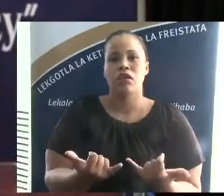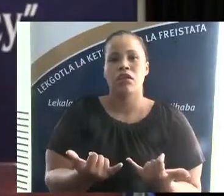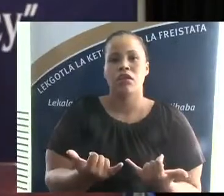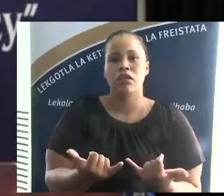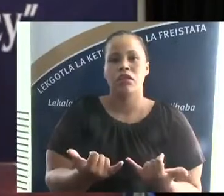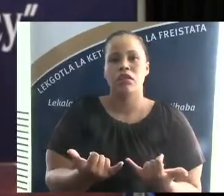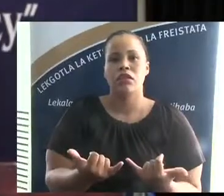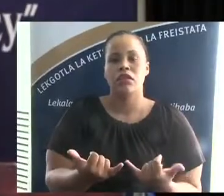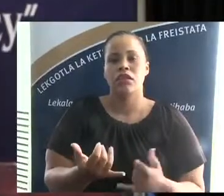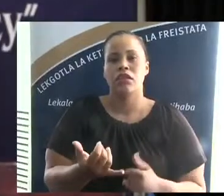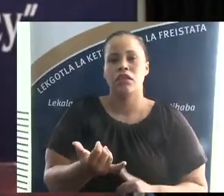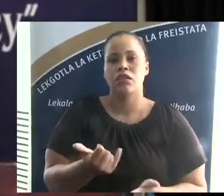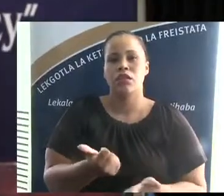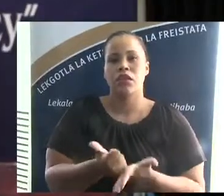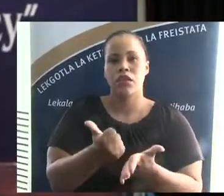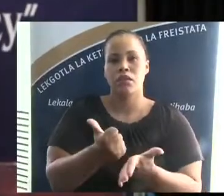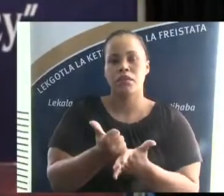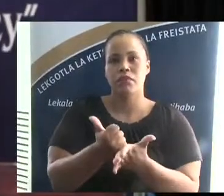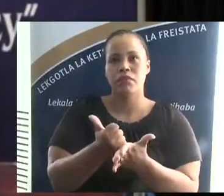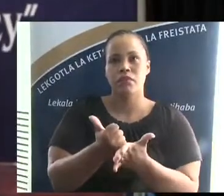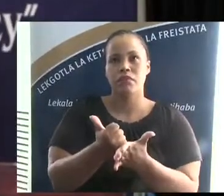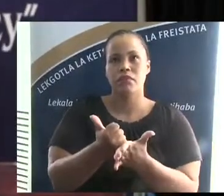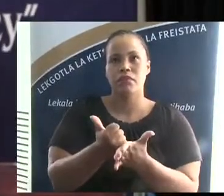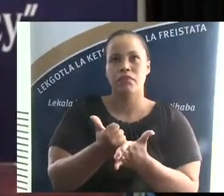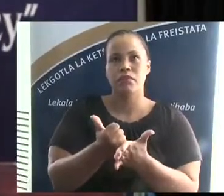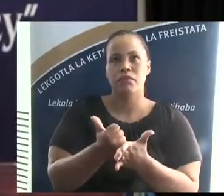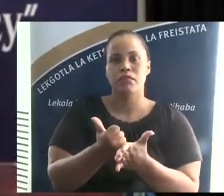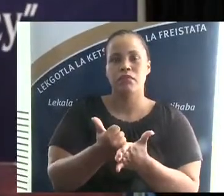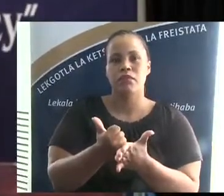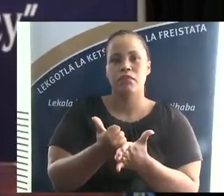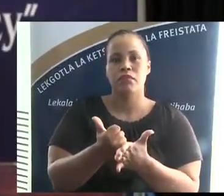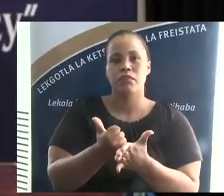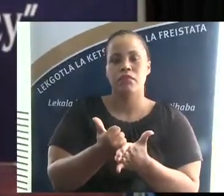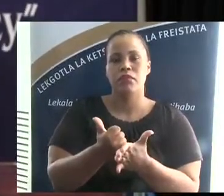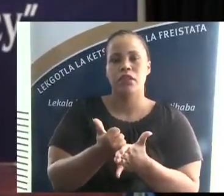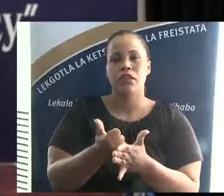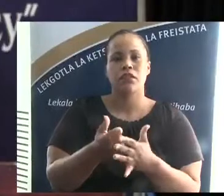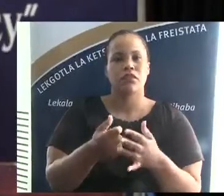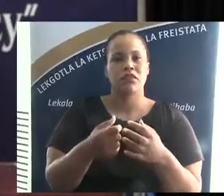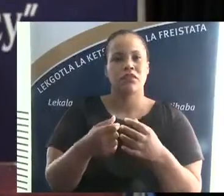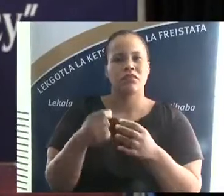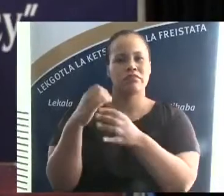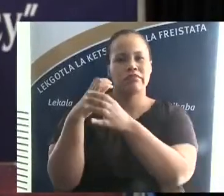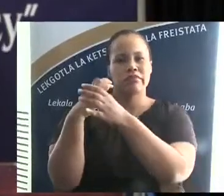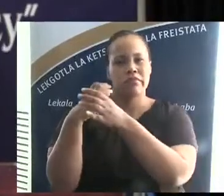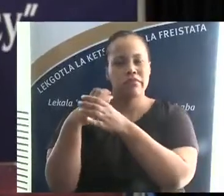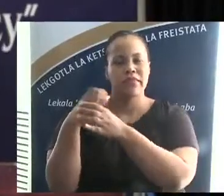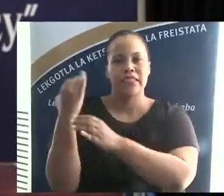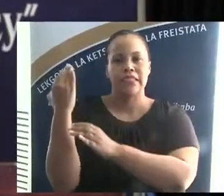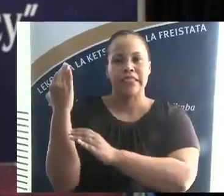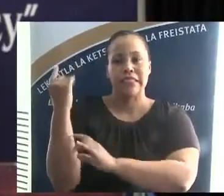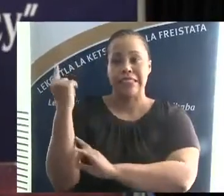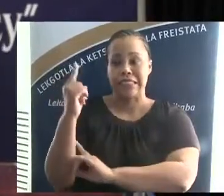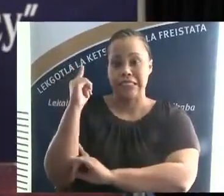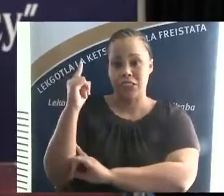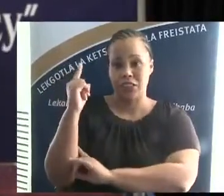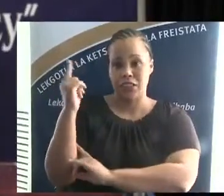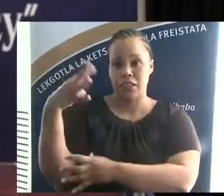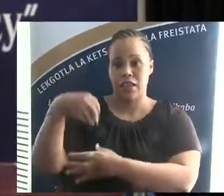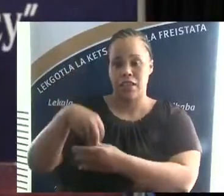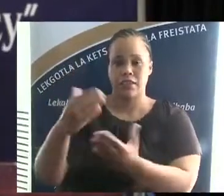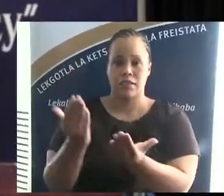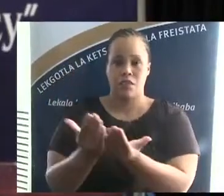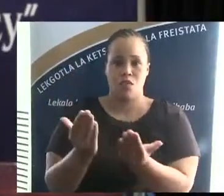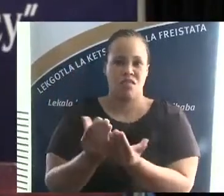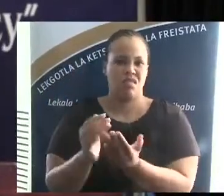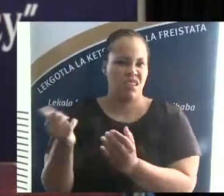to assist in addressing the pressures related to the number of educators in schools and other shortfalls within the sector.